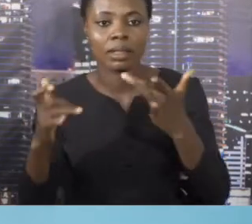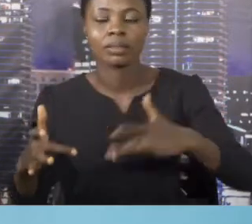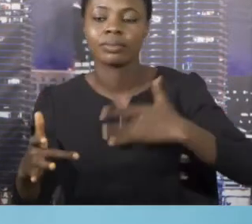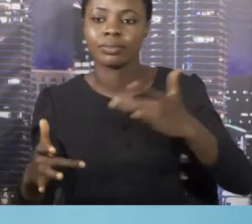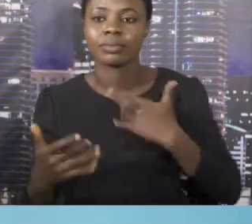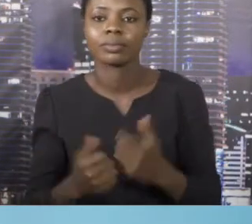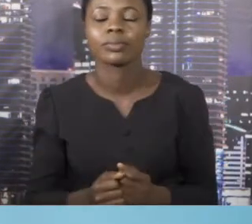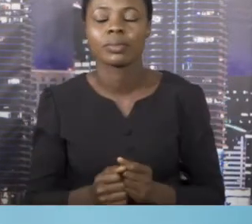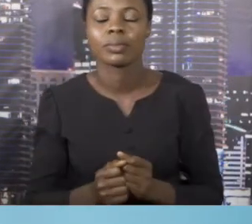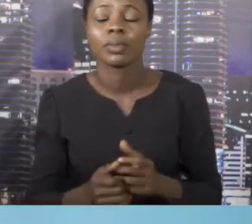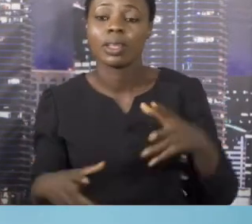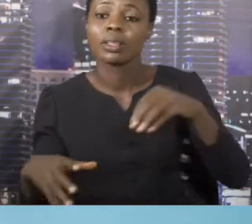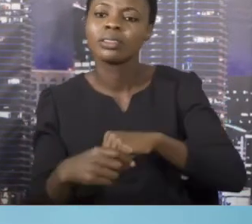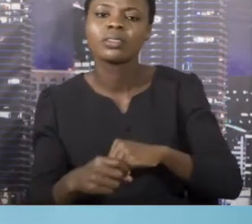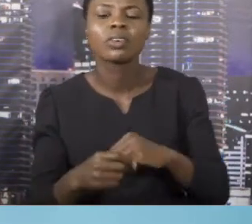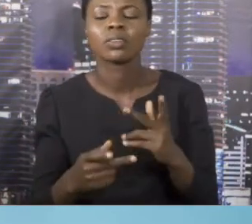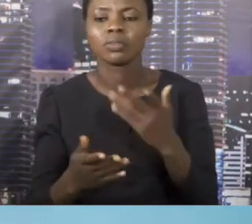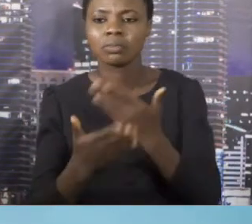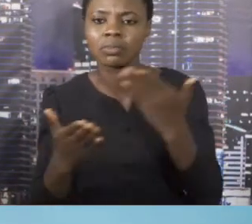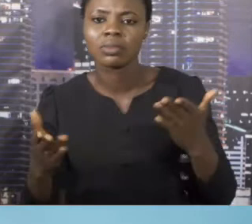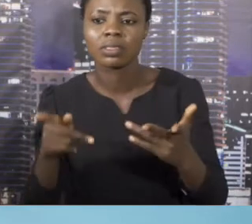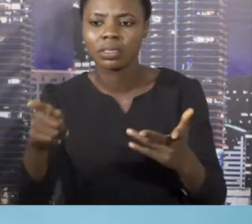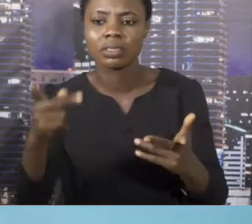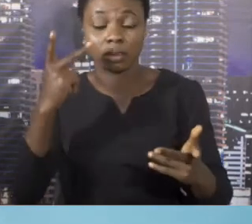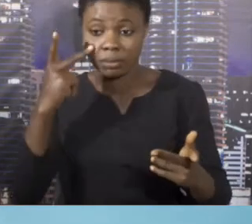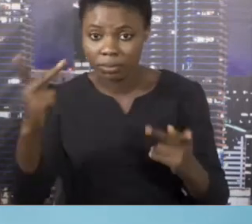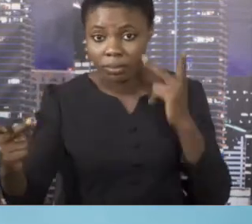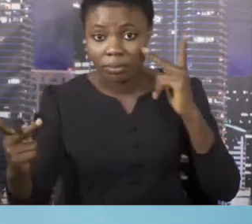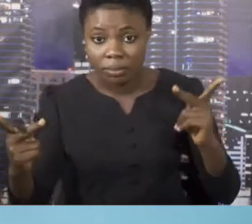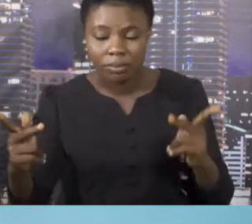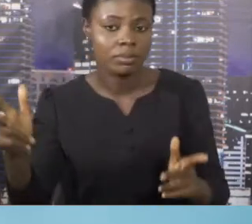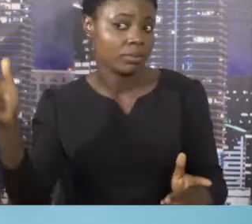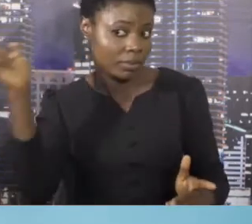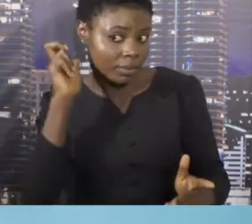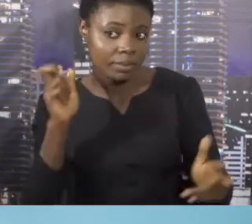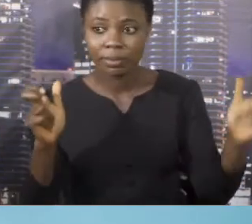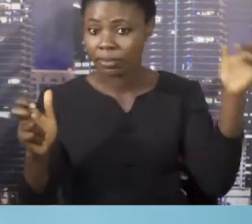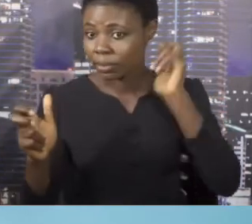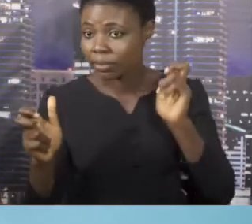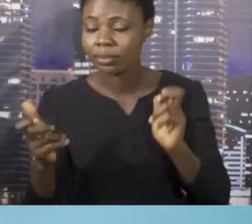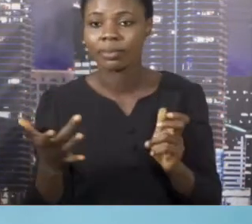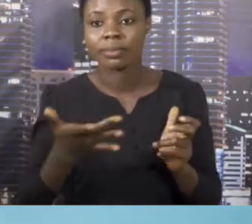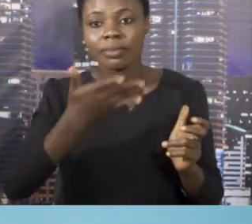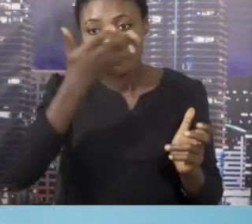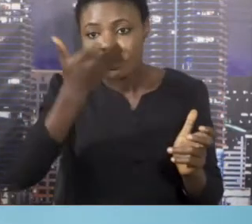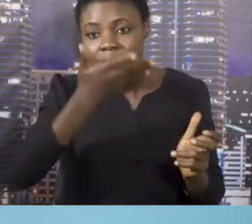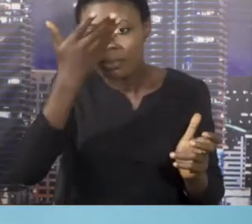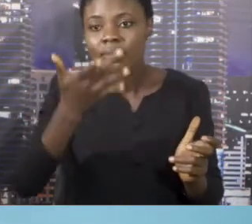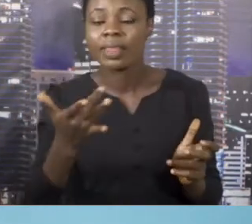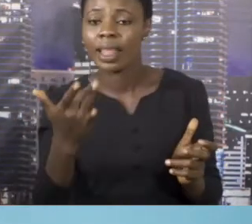are it integrates the visual, the auditory, the tactical,